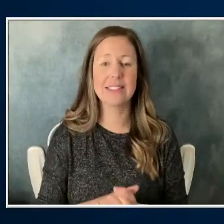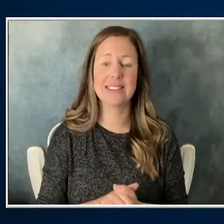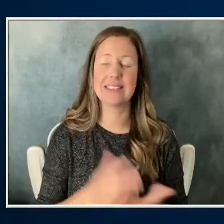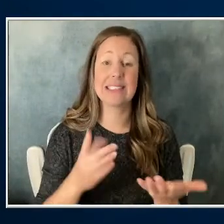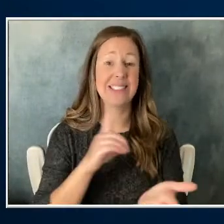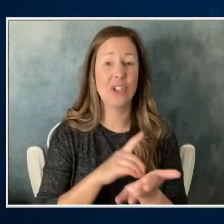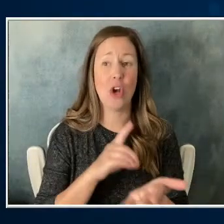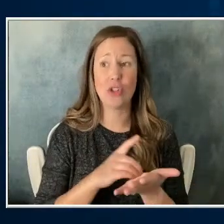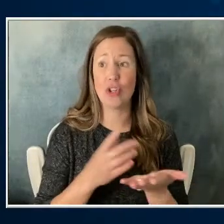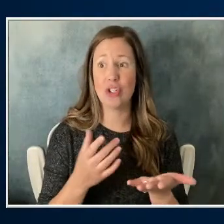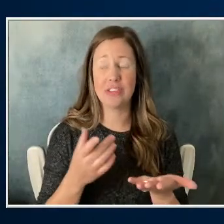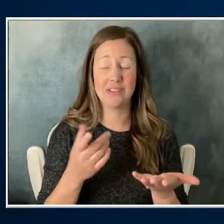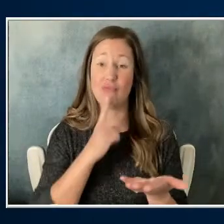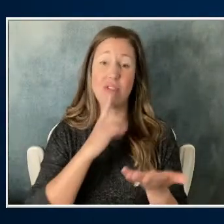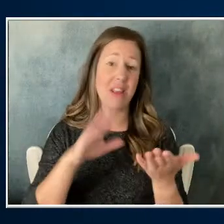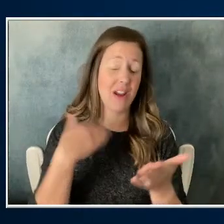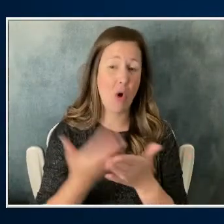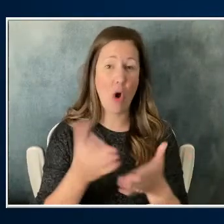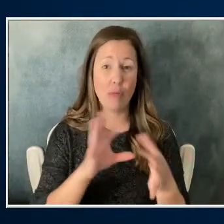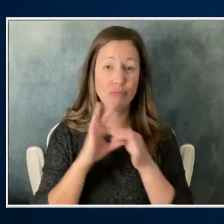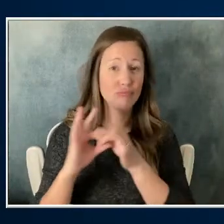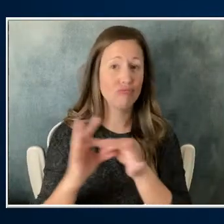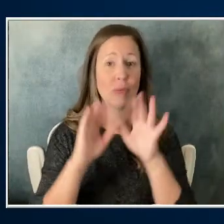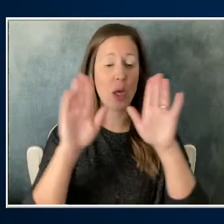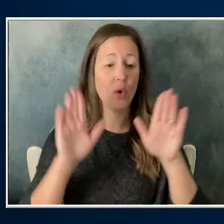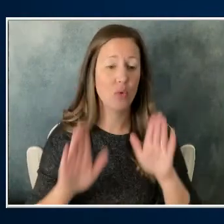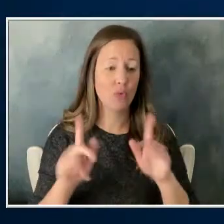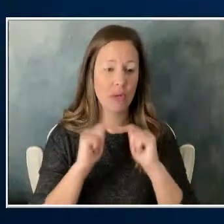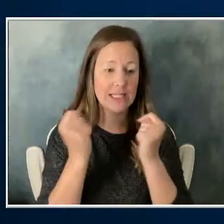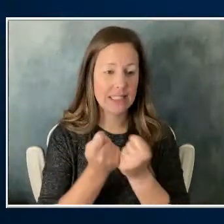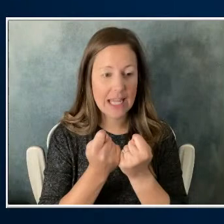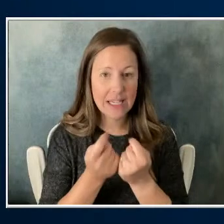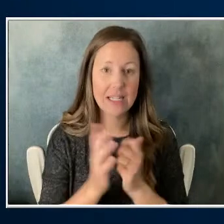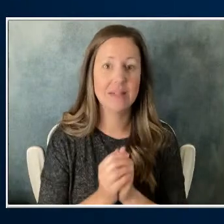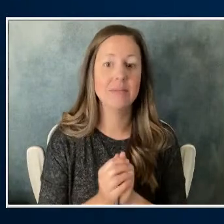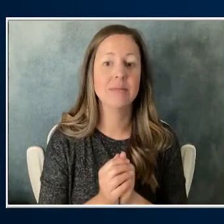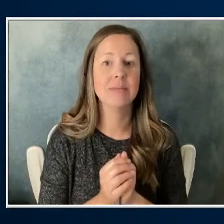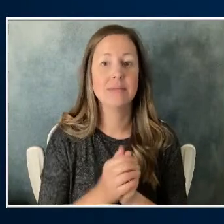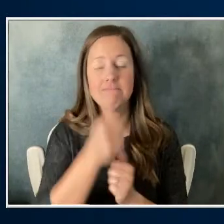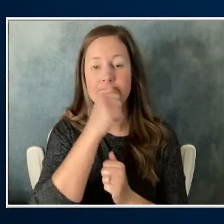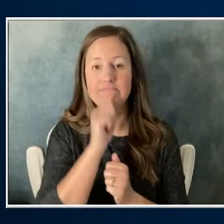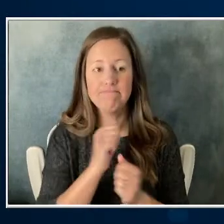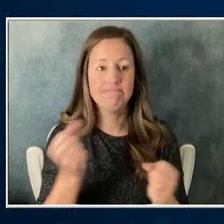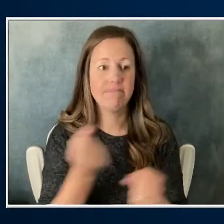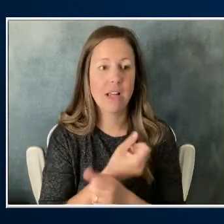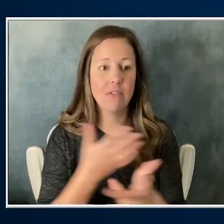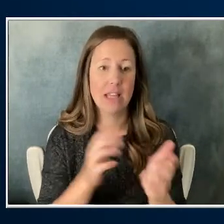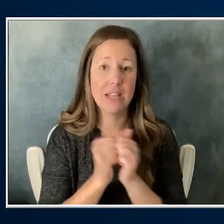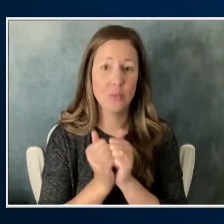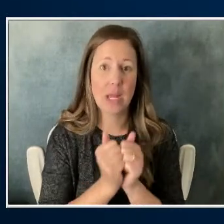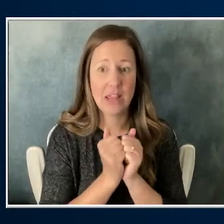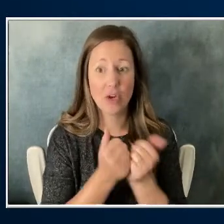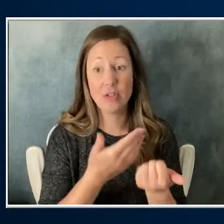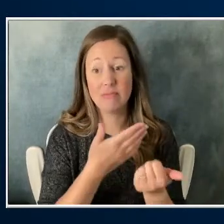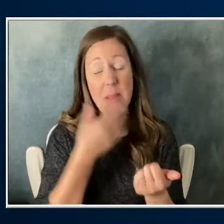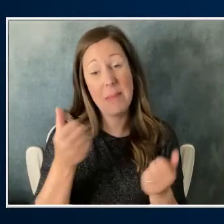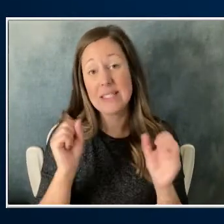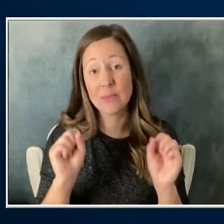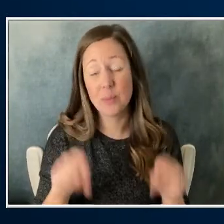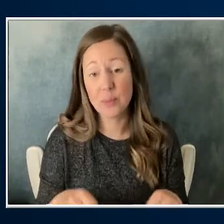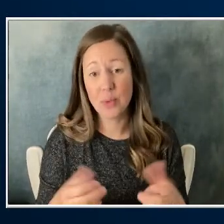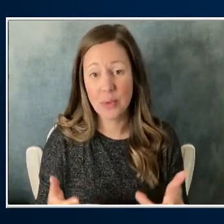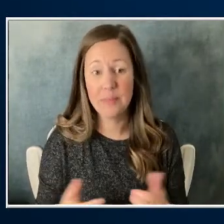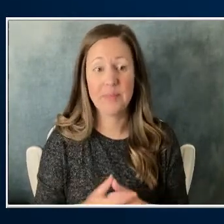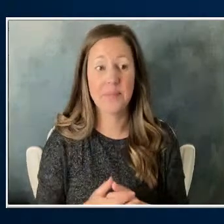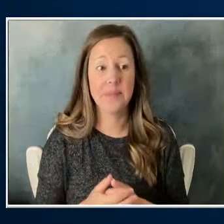a great team to get through this together and to do the best of it, which is not